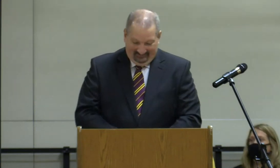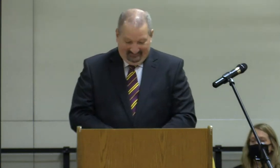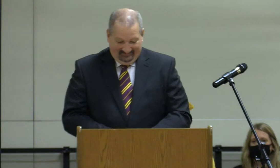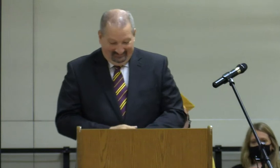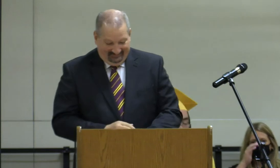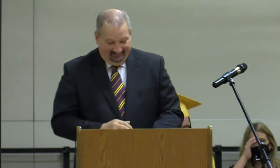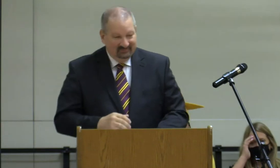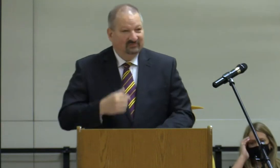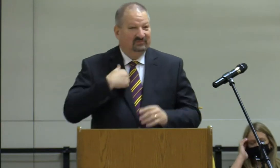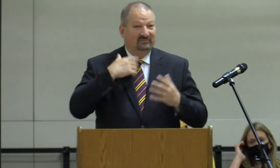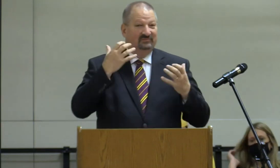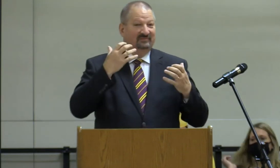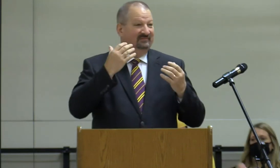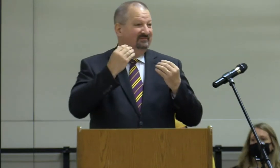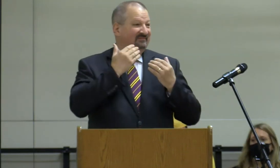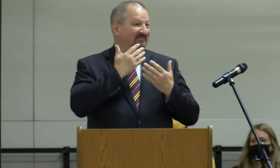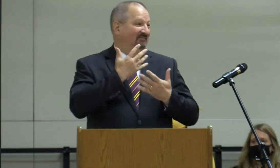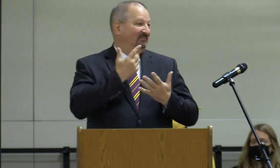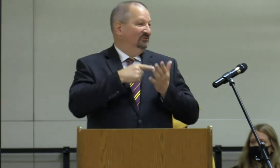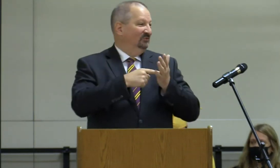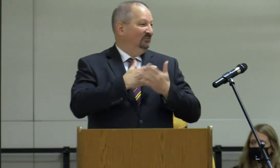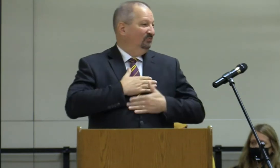today.